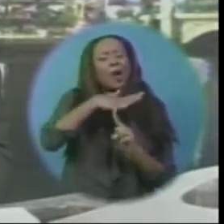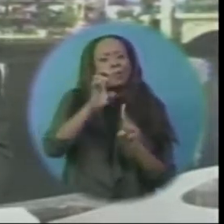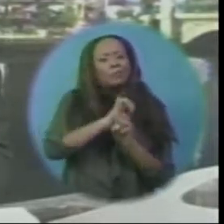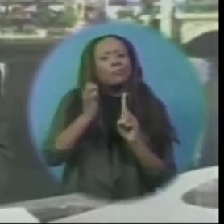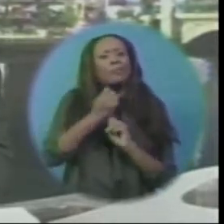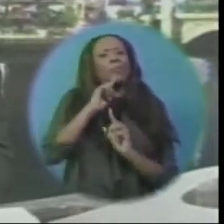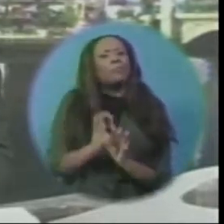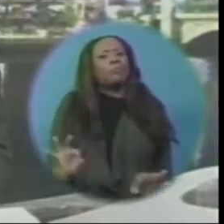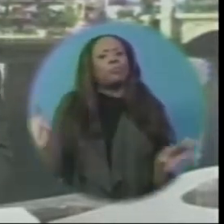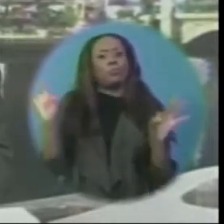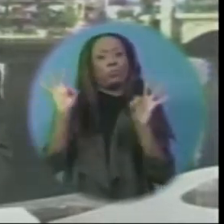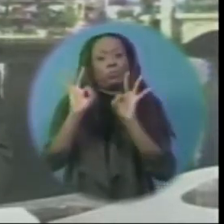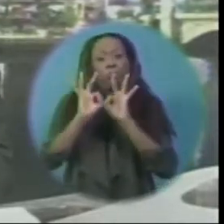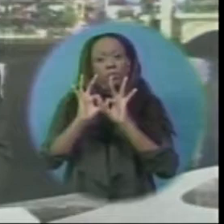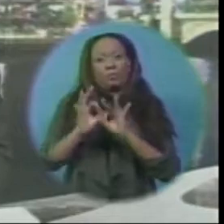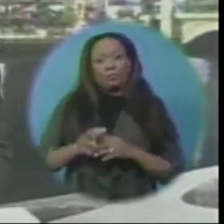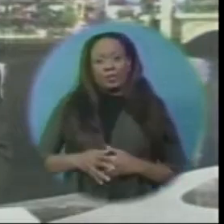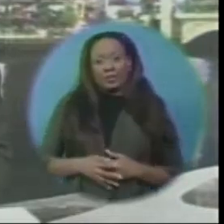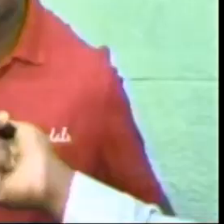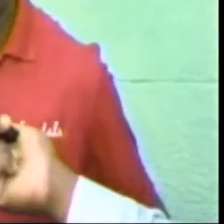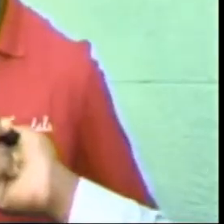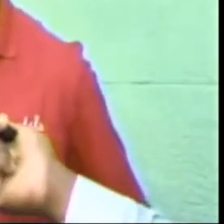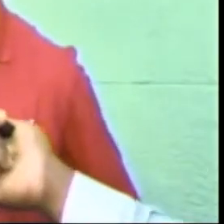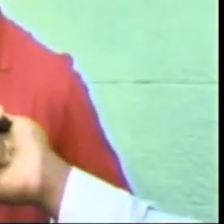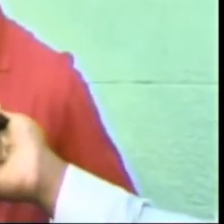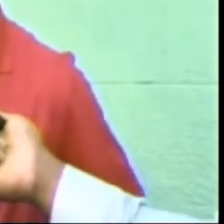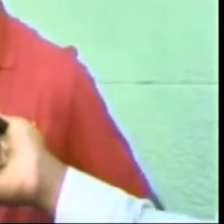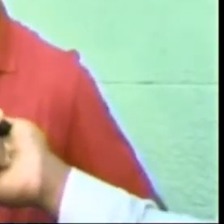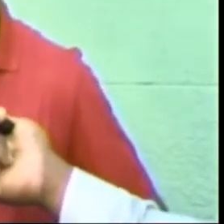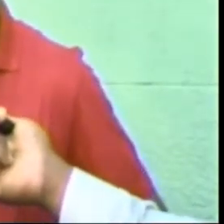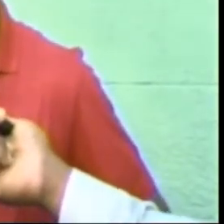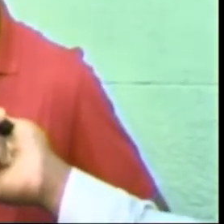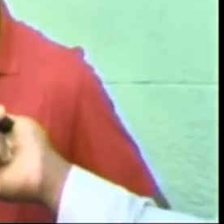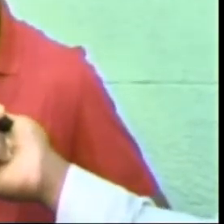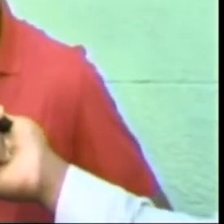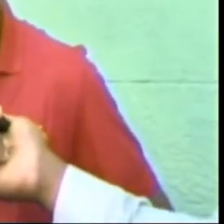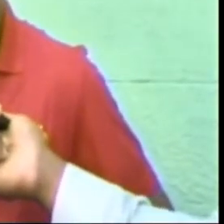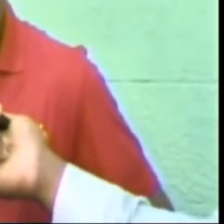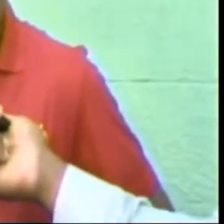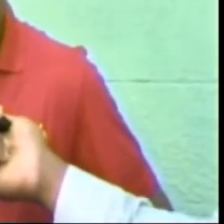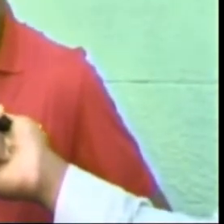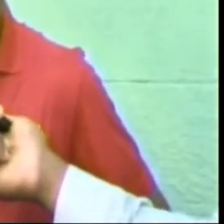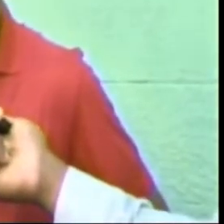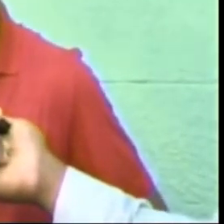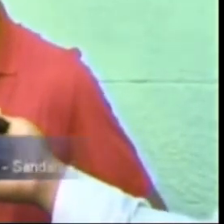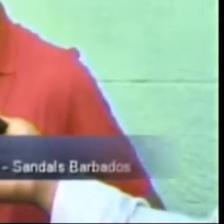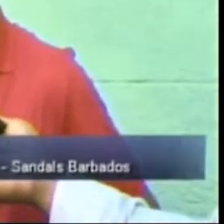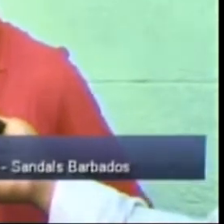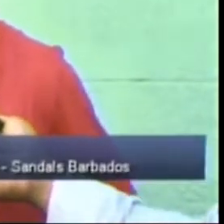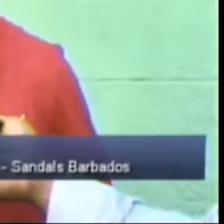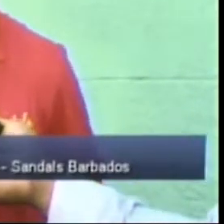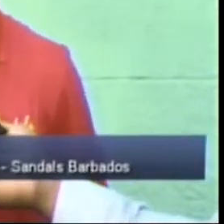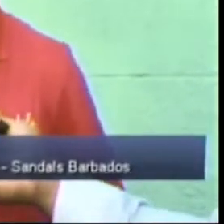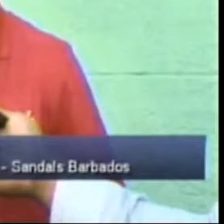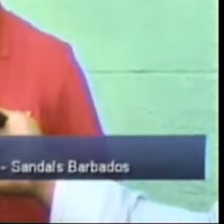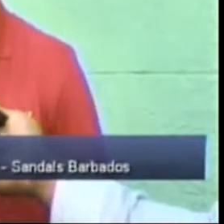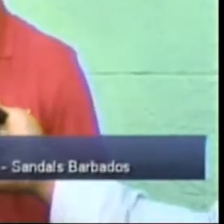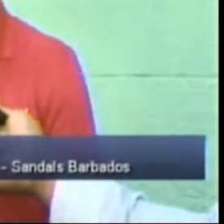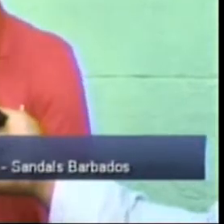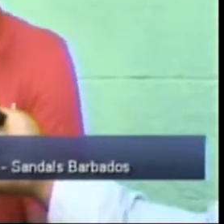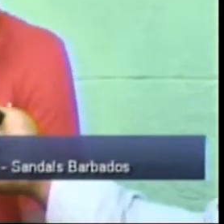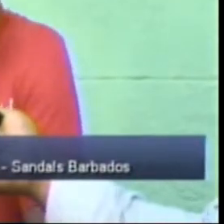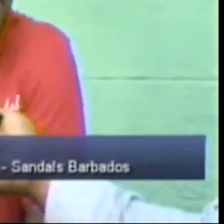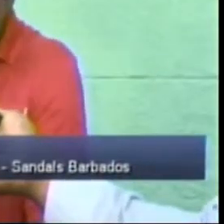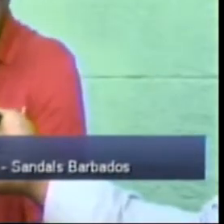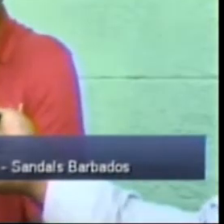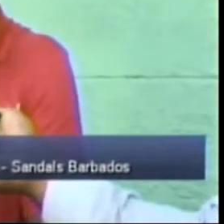hotel sector. If the solution is coming, we can be a part of it. I know there's a town hall meeting that we're supposed to be scheduled.